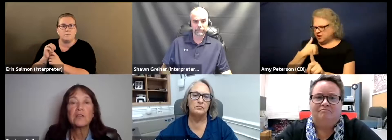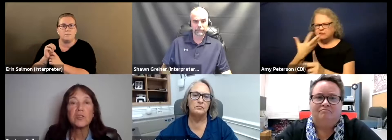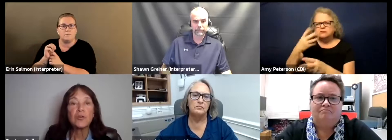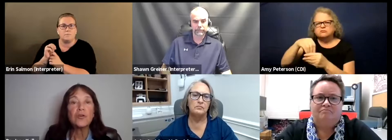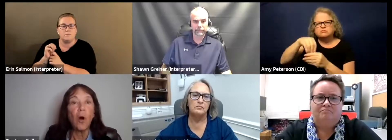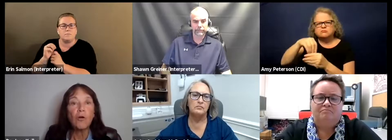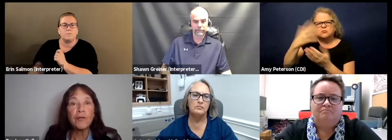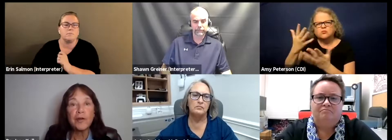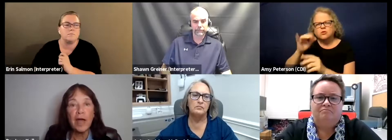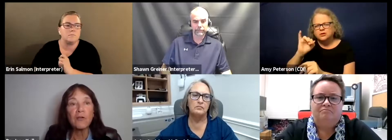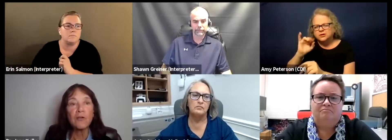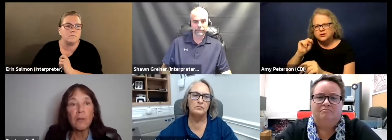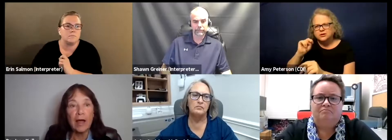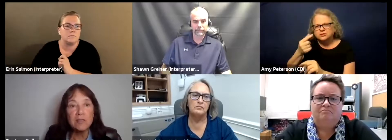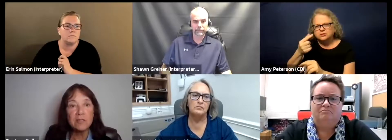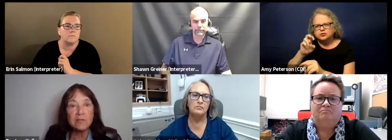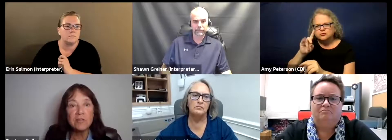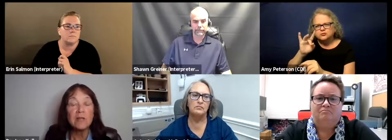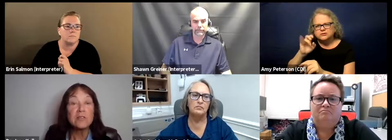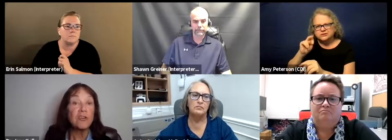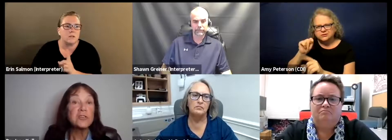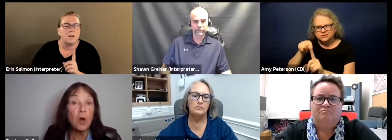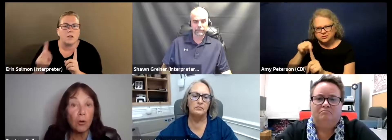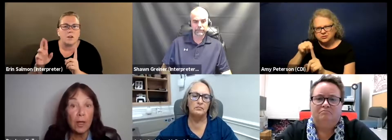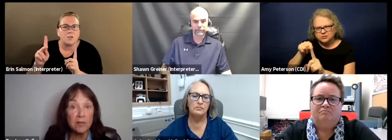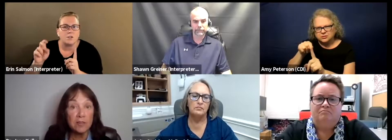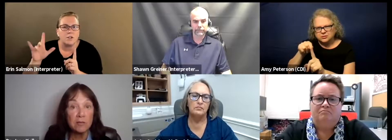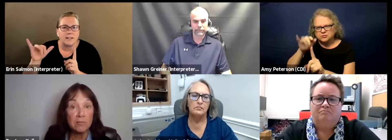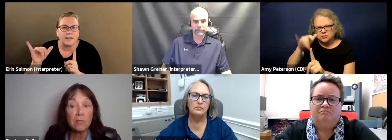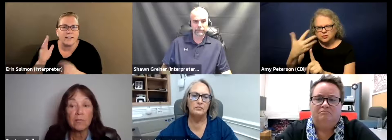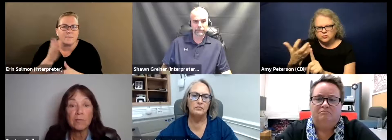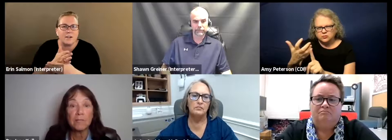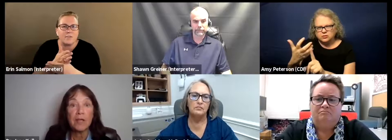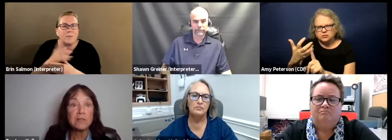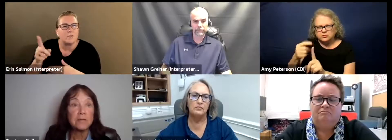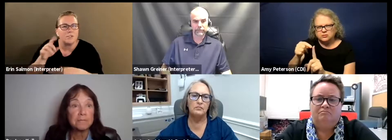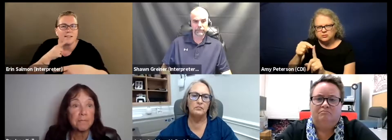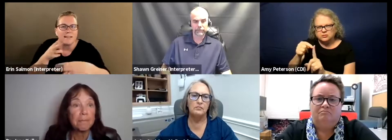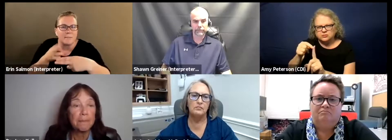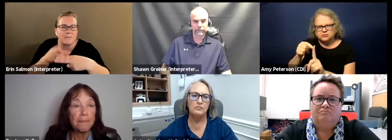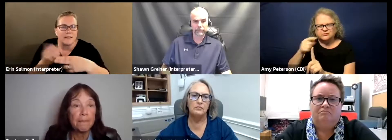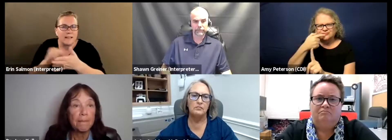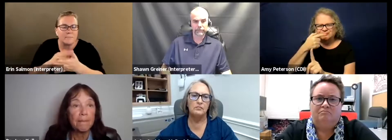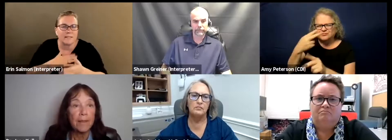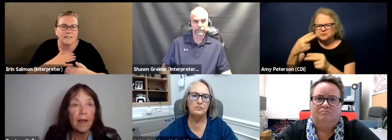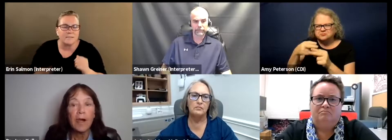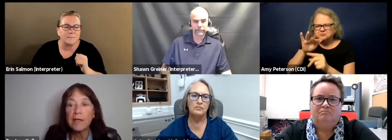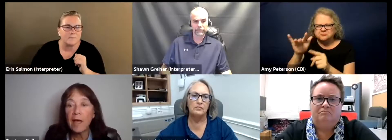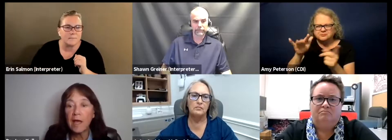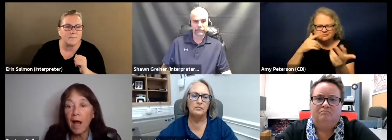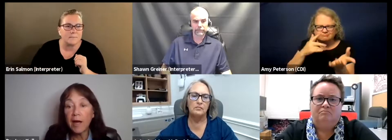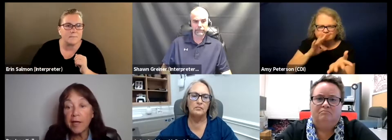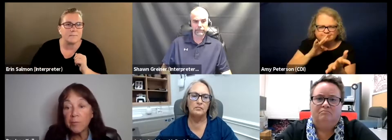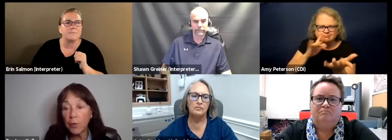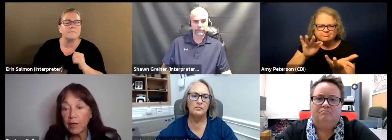in certain over-the-counter laxatives, such as Colace. Dr. Kelly, I'm sorry. Yes. Would you say the name of that again, please?